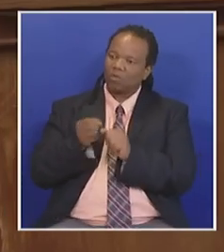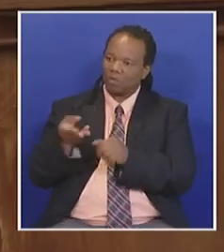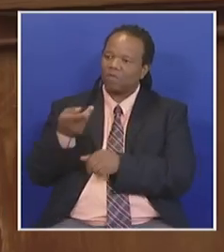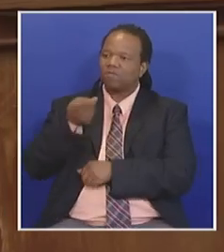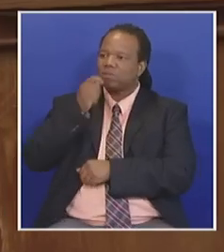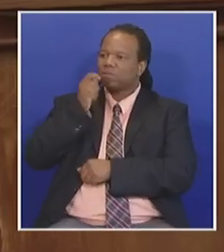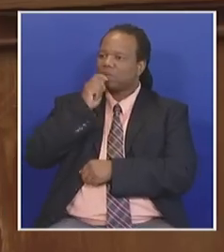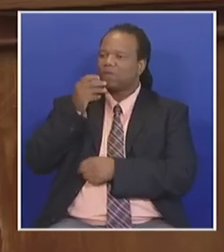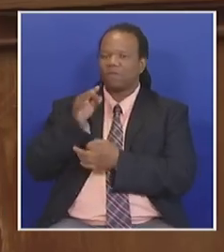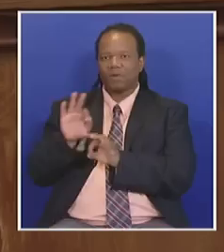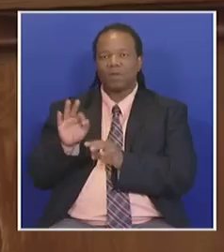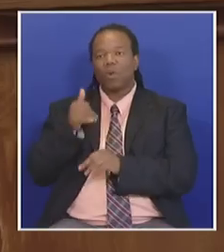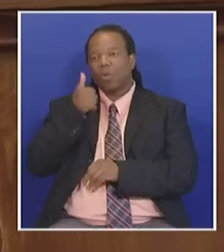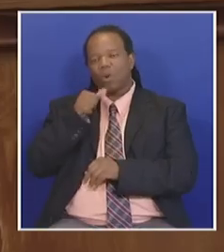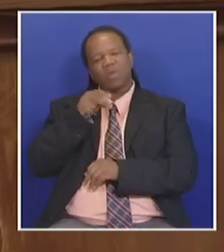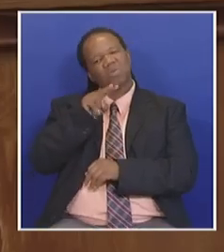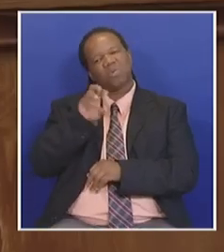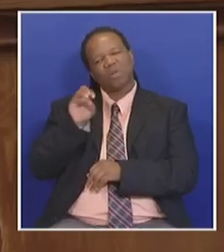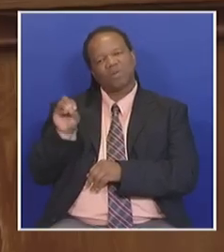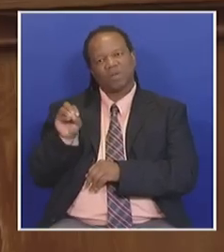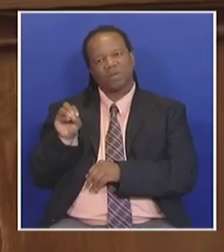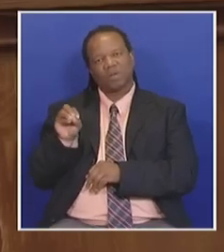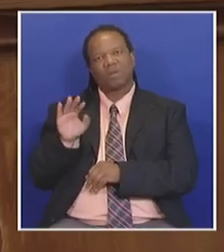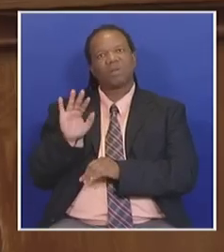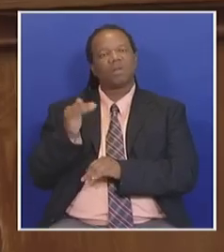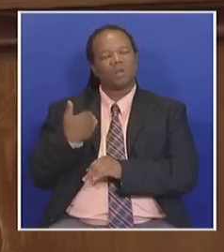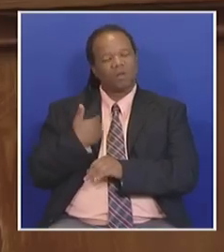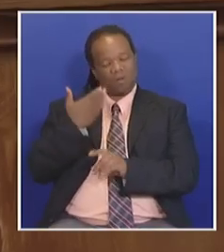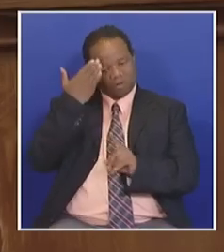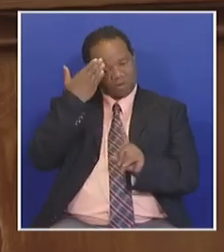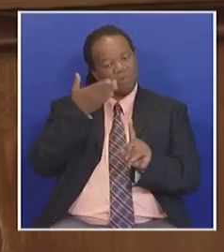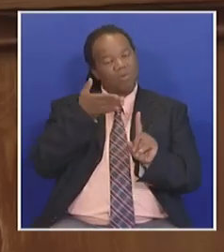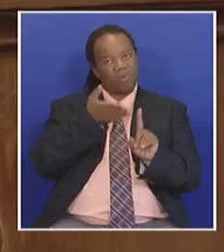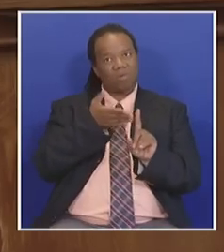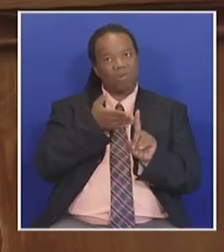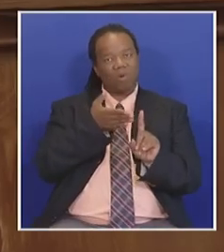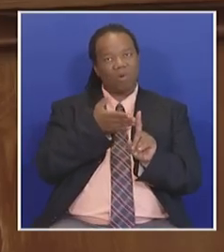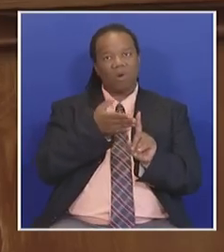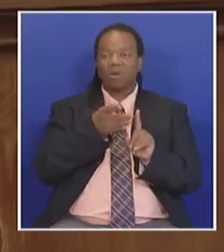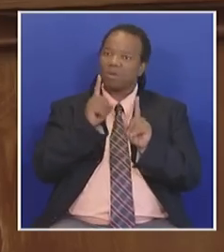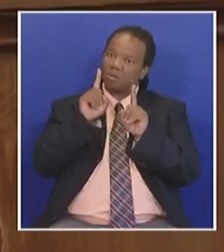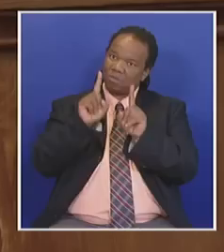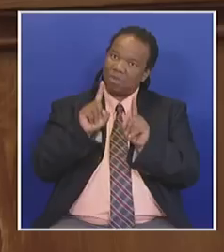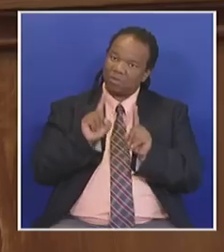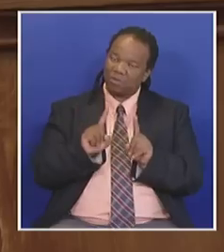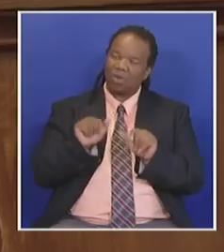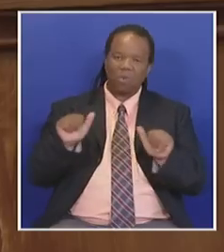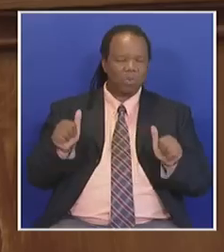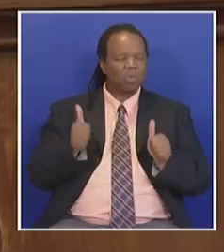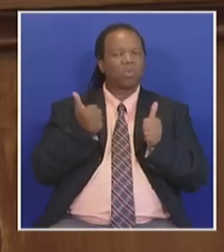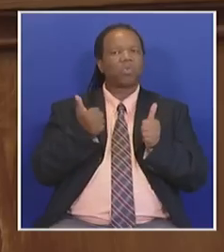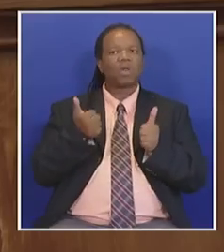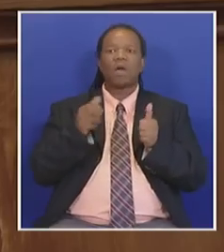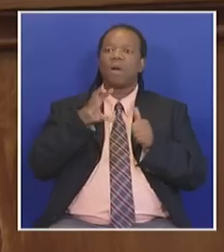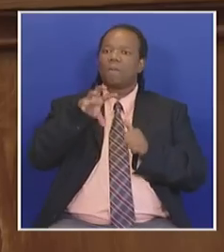the early 2000s. He was alive, well-lived, well-deserving of the special provincial funeral for which the